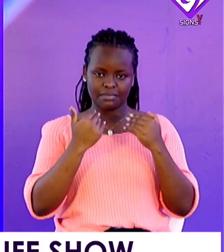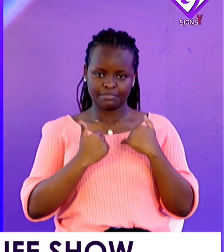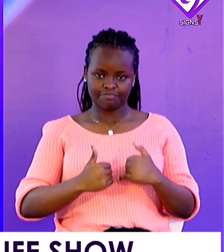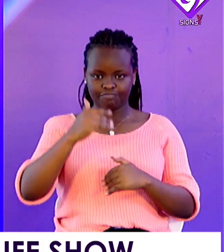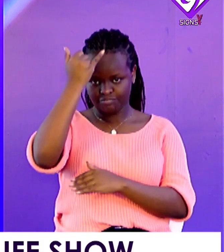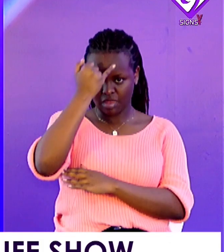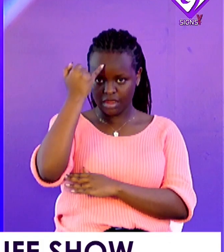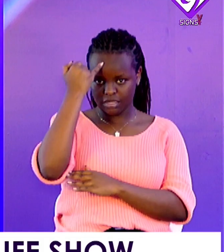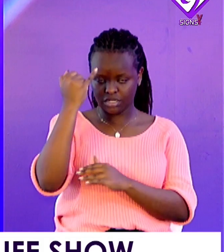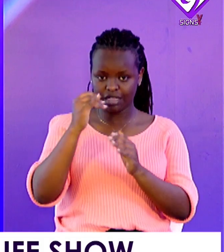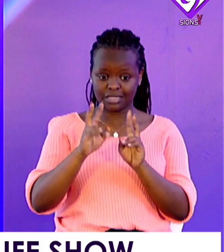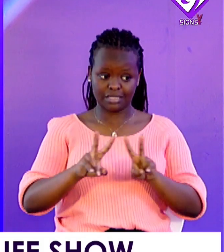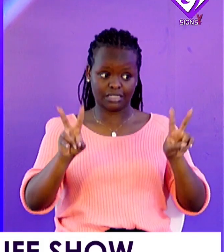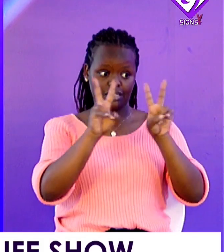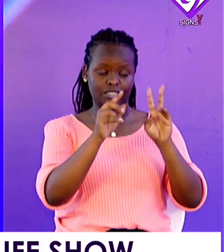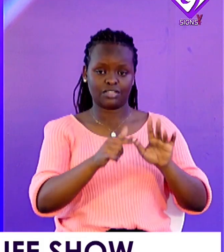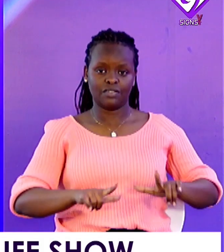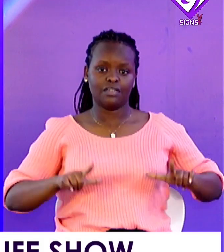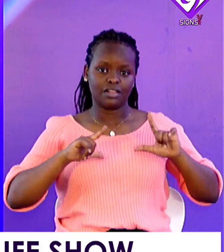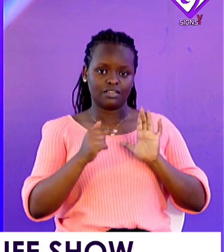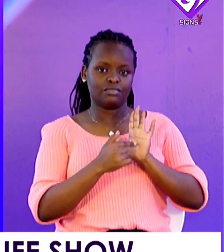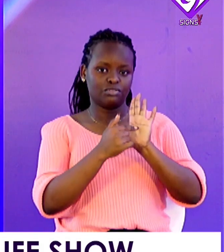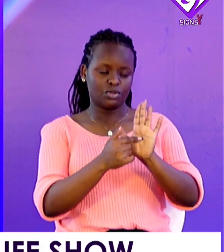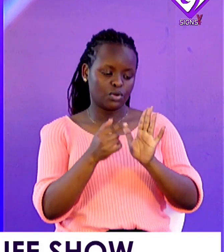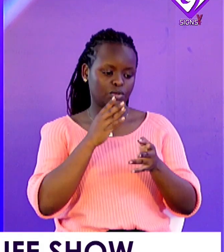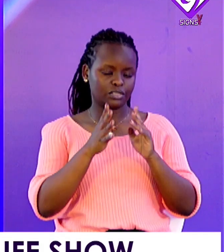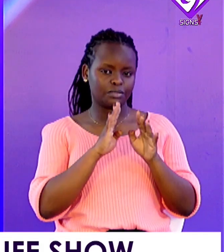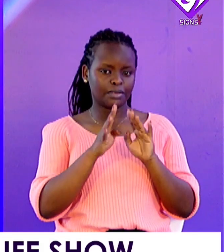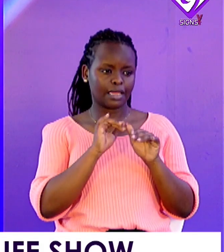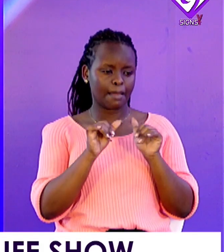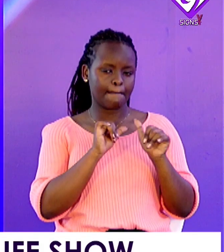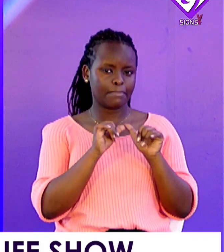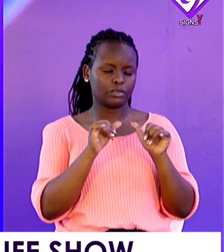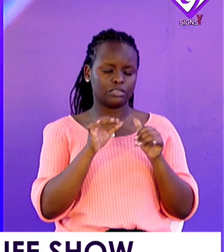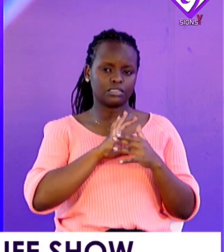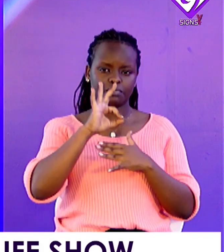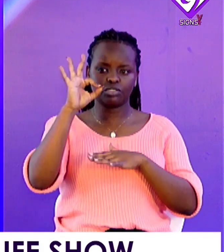show. We are talking about spiritual abuse. Give me your views on